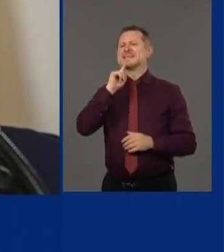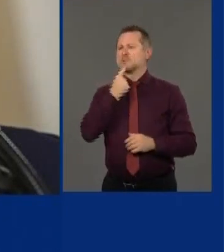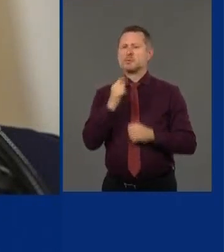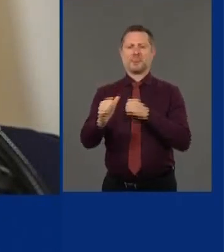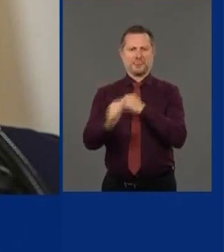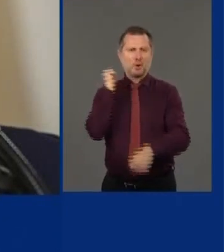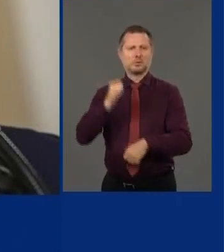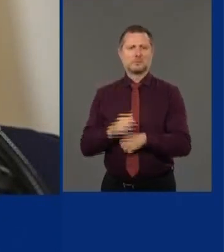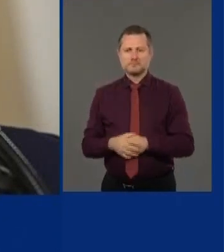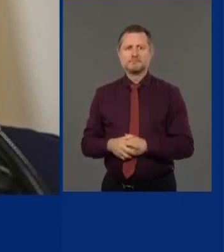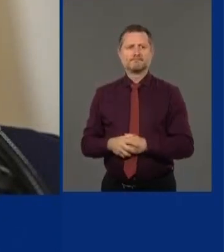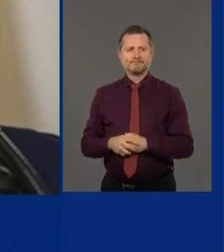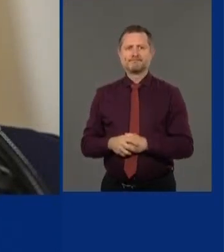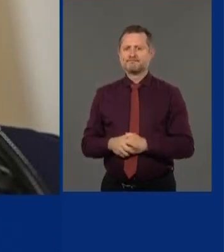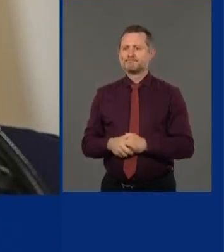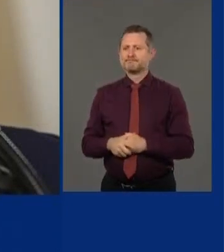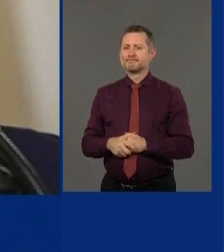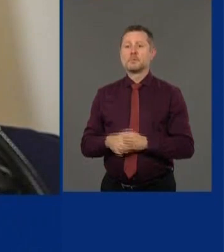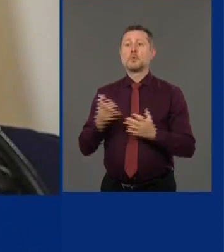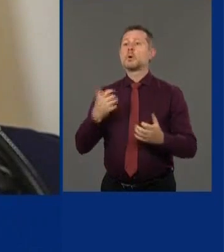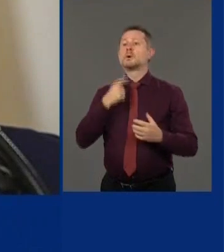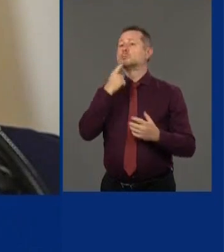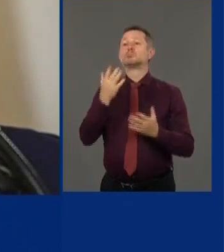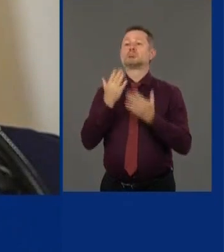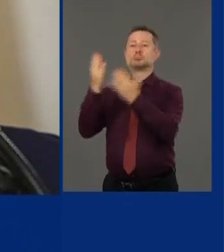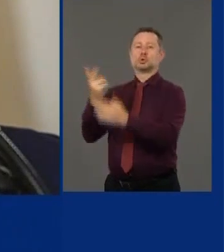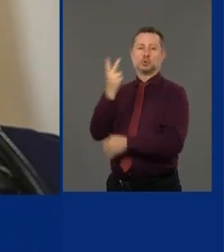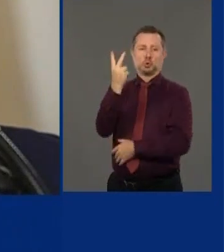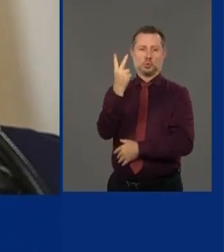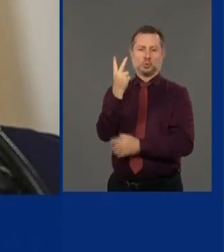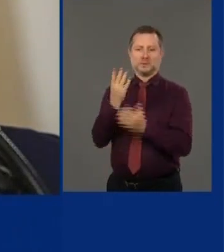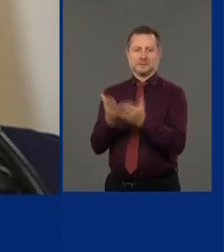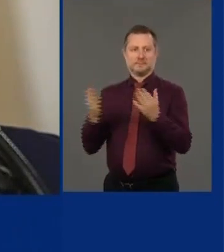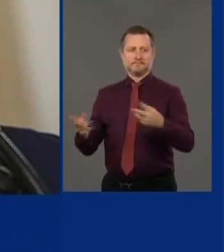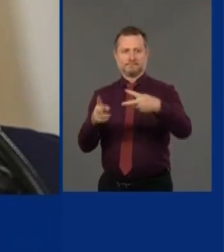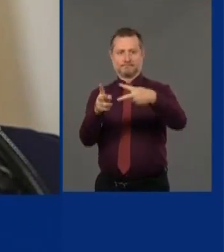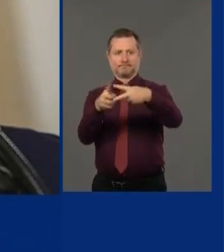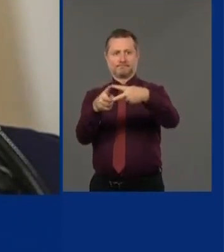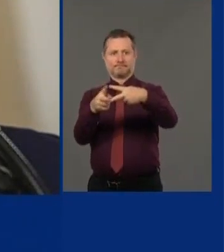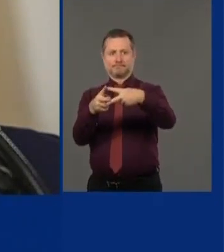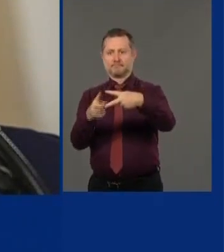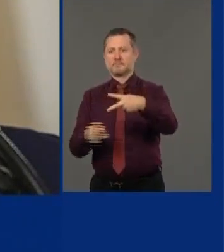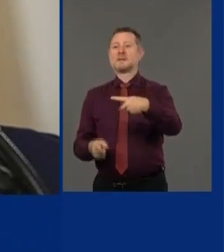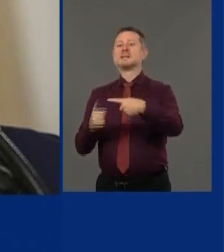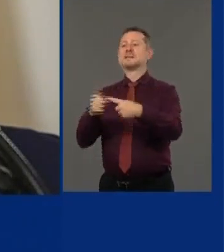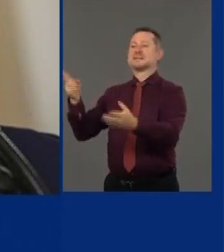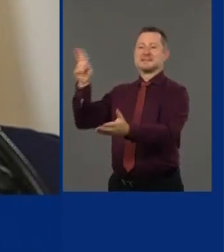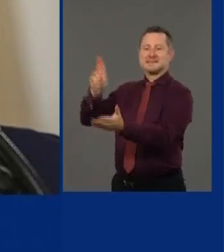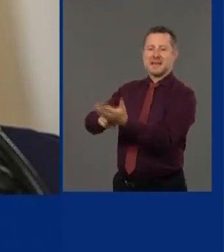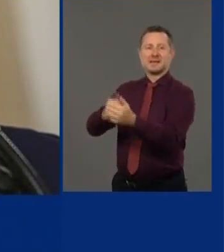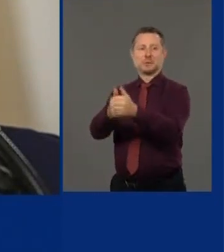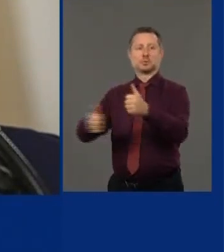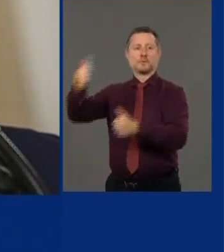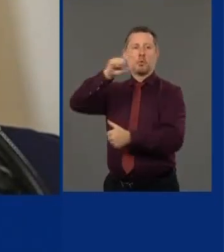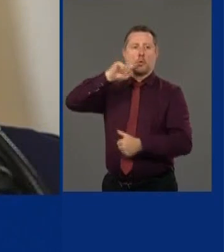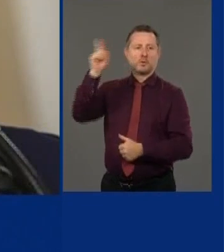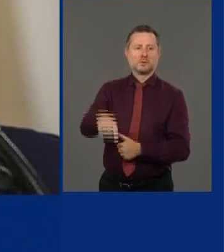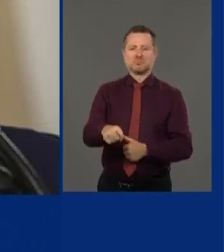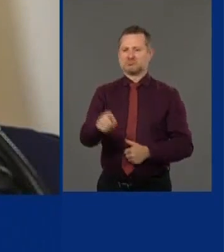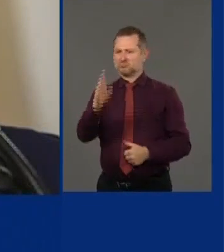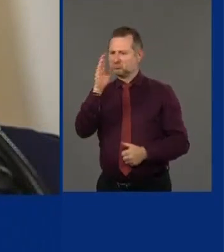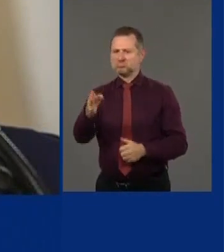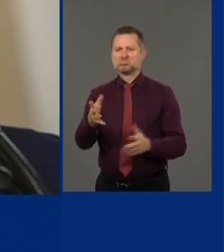to start simply, the president can do two things. First, sign an executive order directing everyone